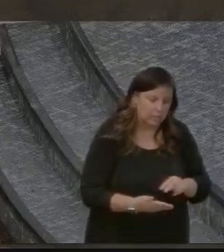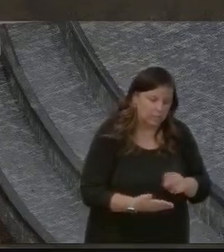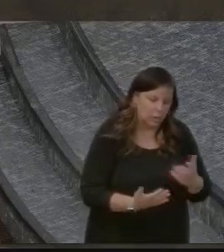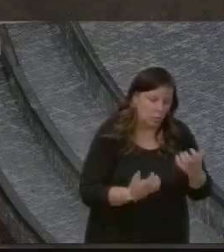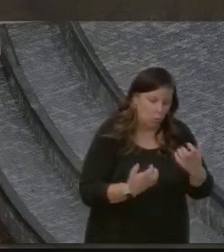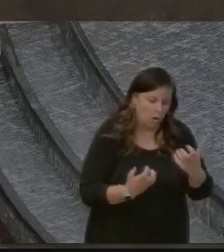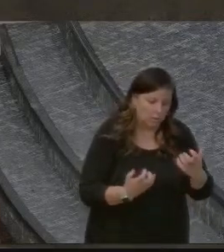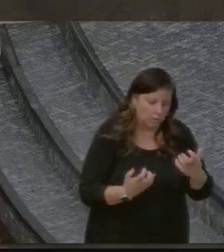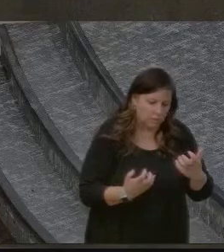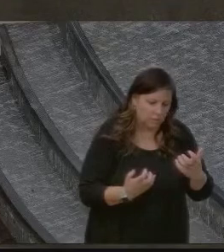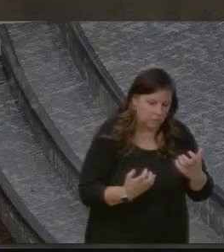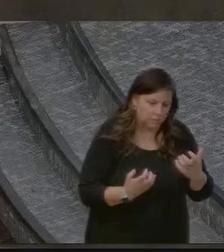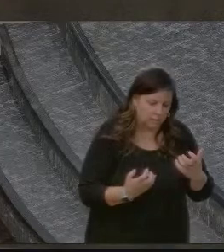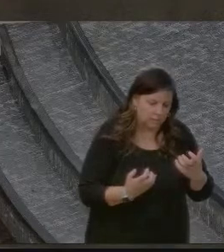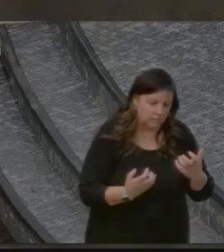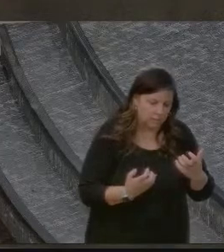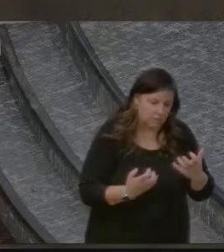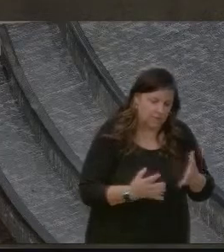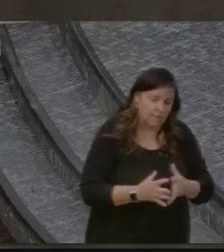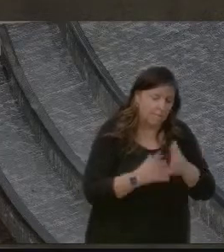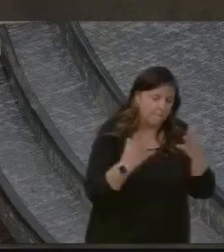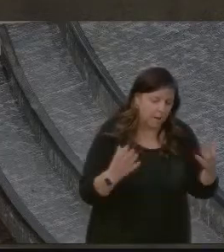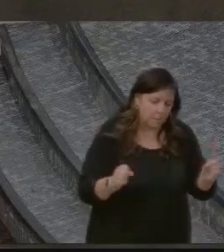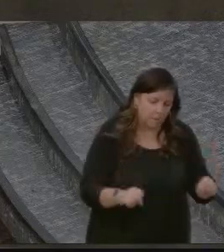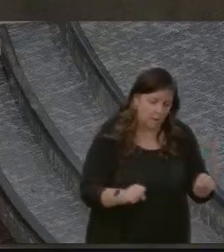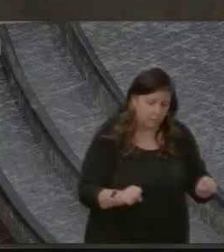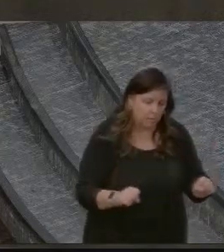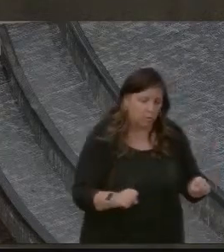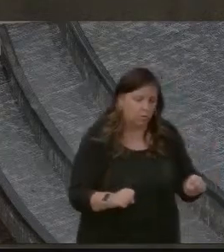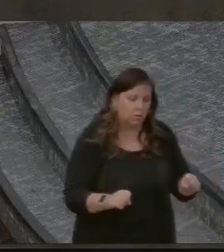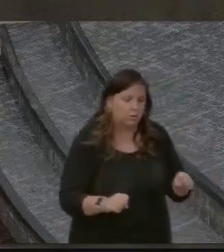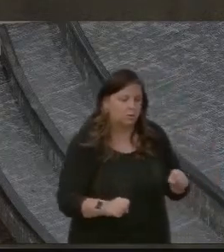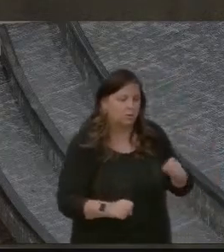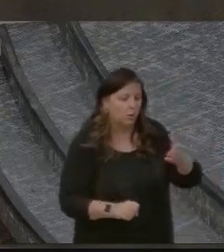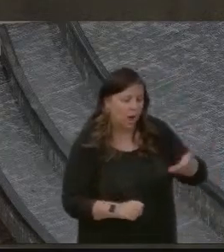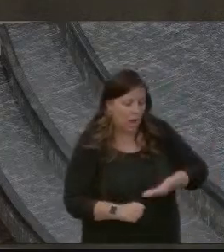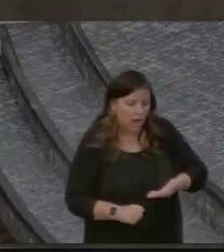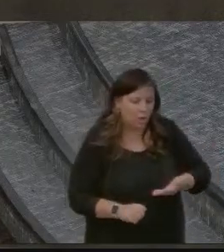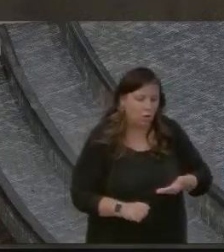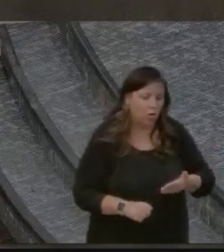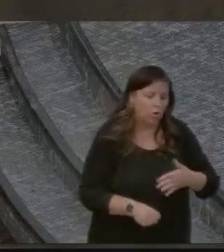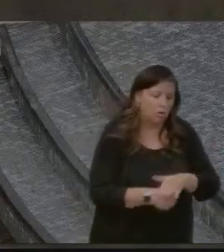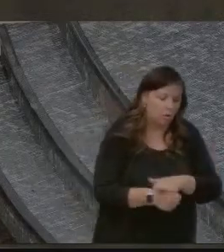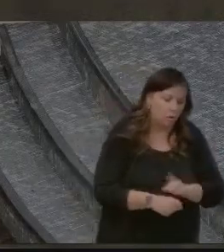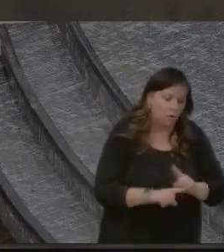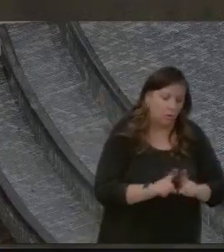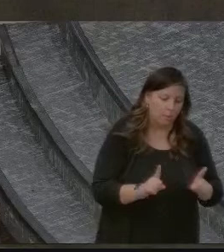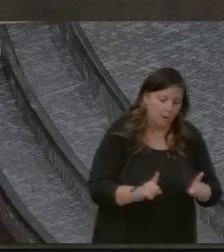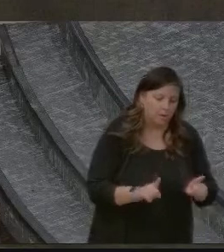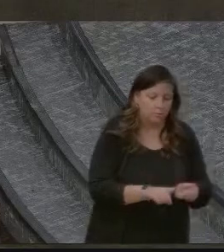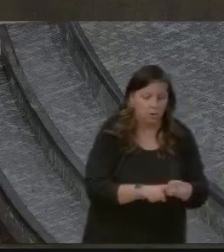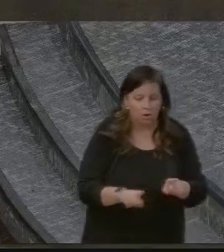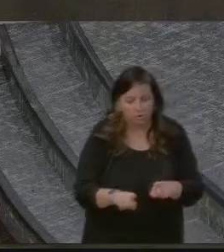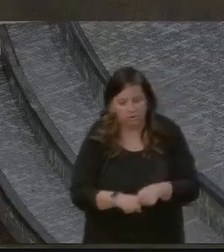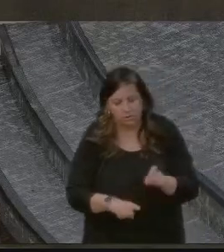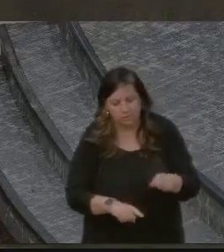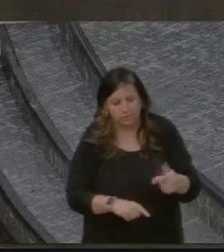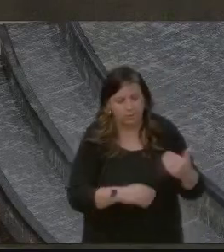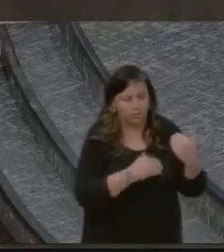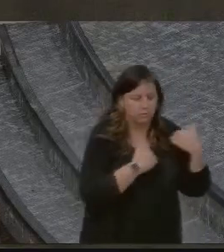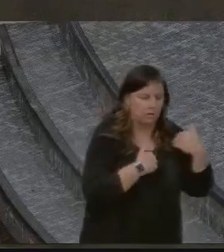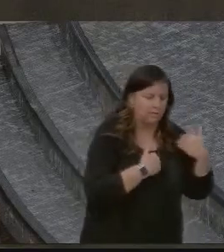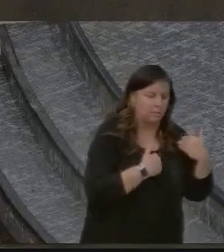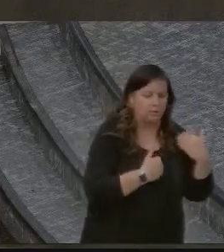wanting, you know, as much as possible to do local, but then also trying to be responsible from a financial perspective.